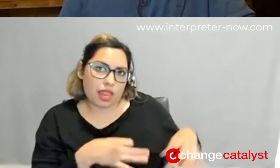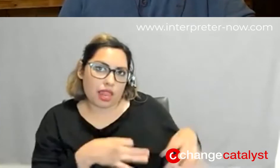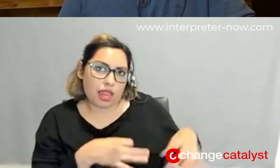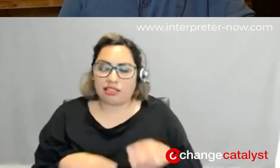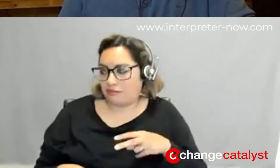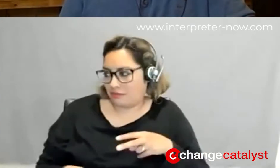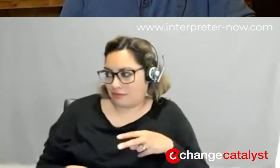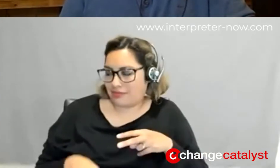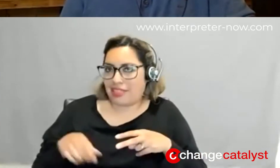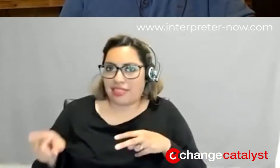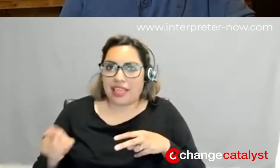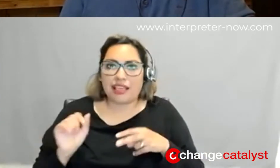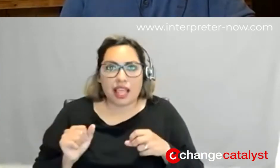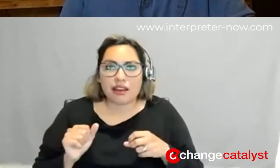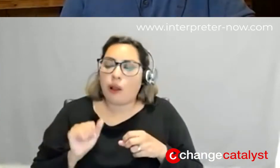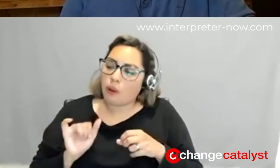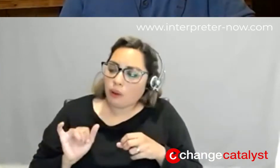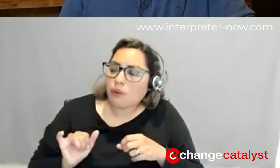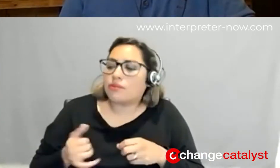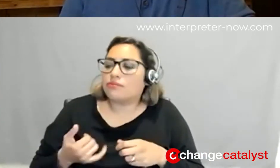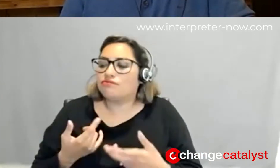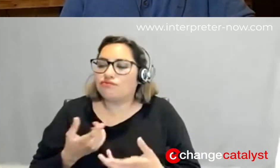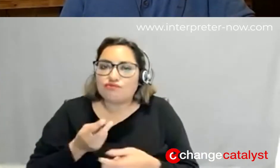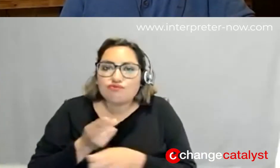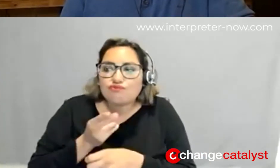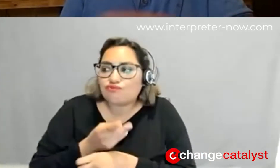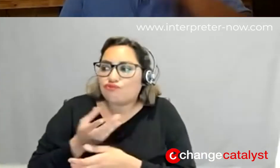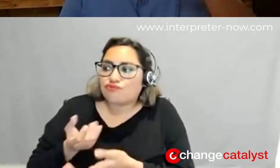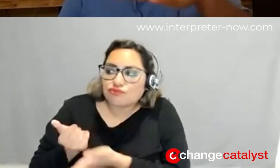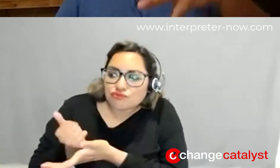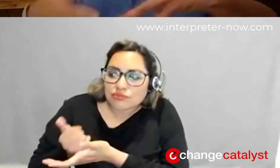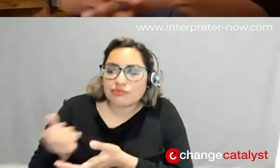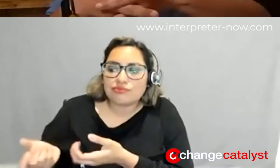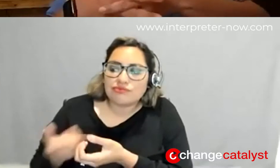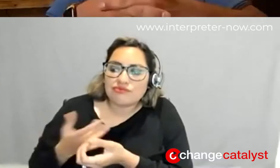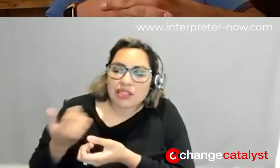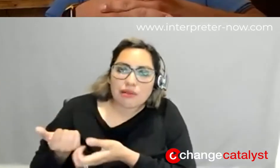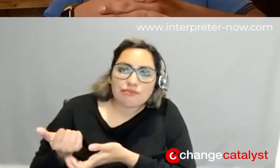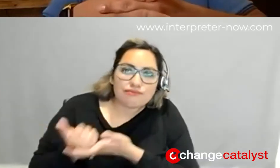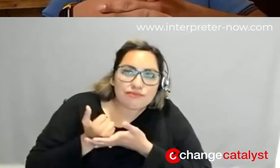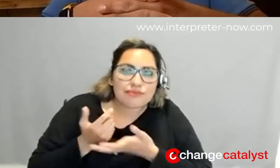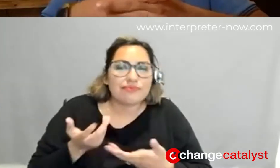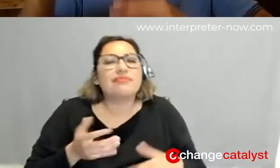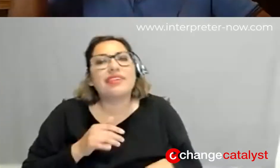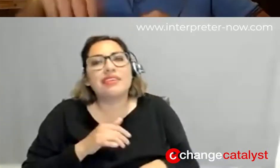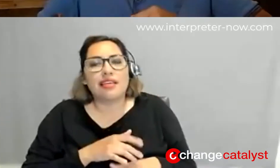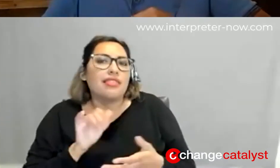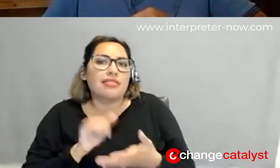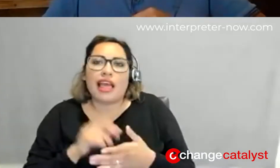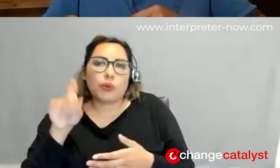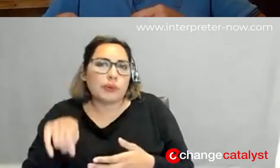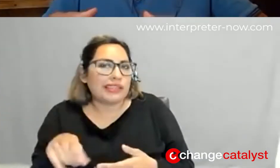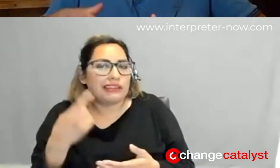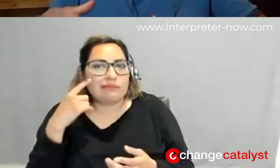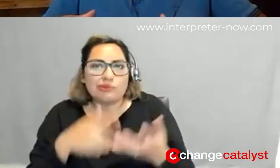stand on my shoulders instead of just being out there in the wilderness on their own. So you have to do that social network at all levels, right?